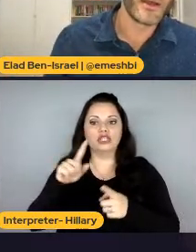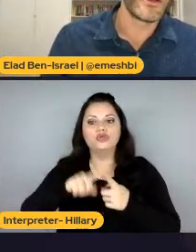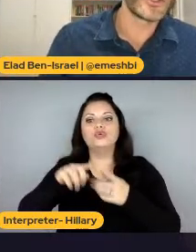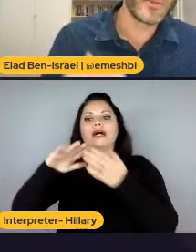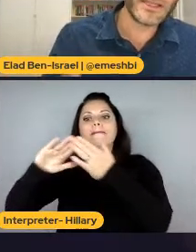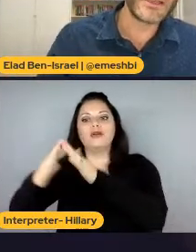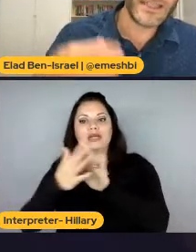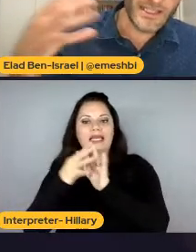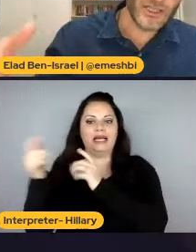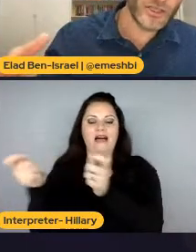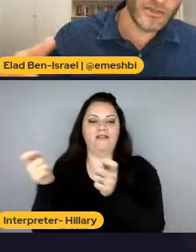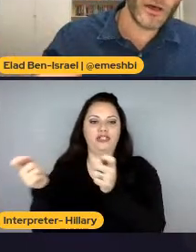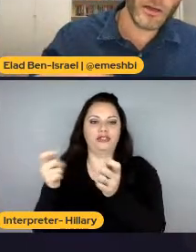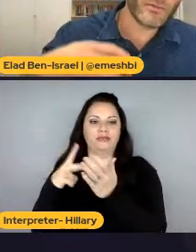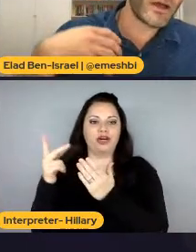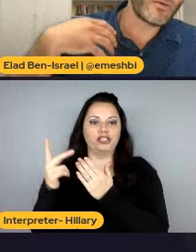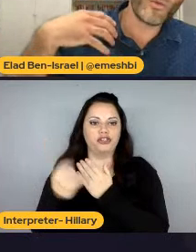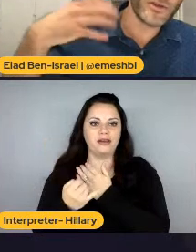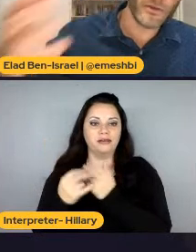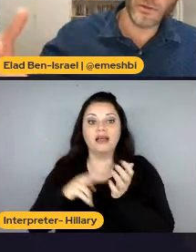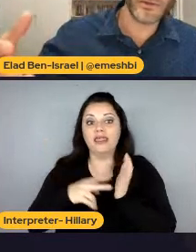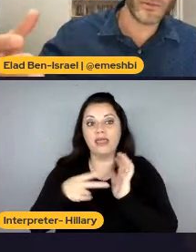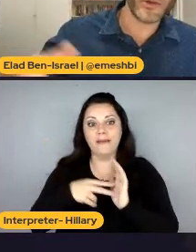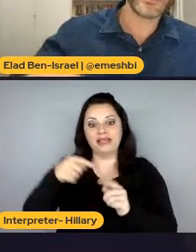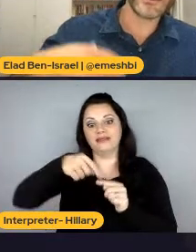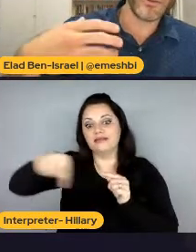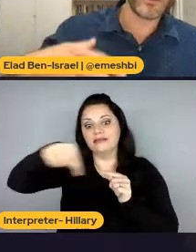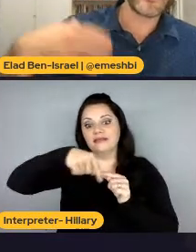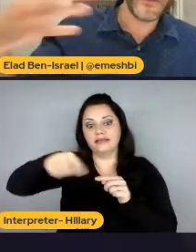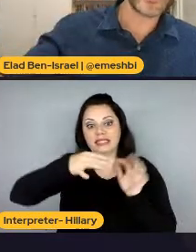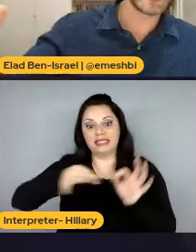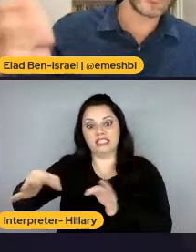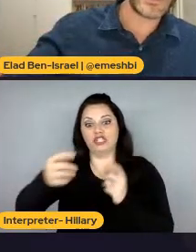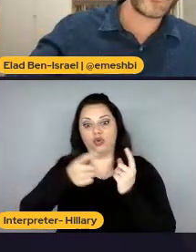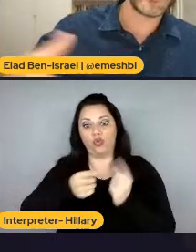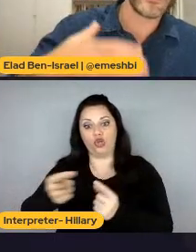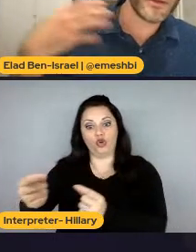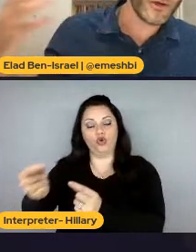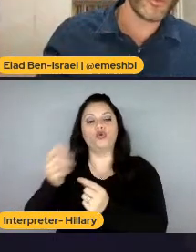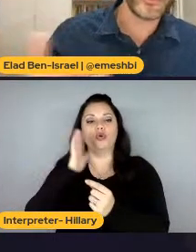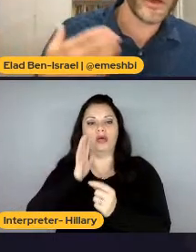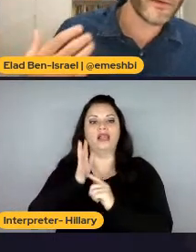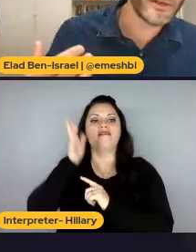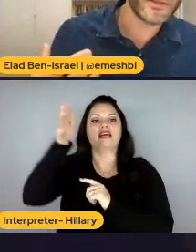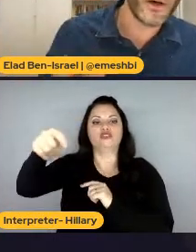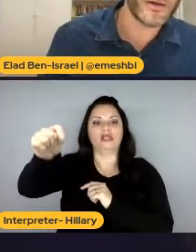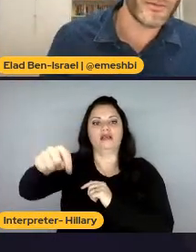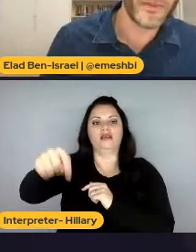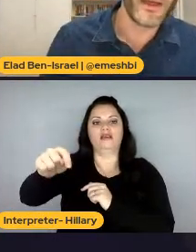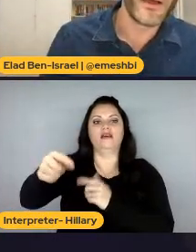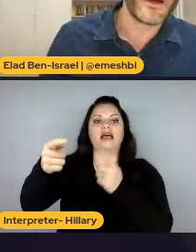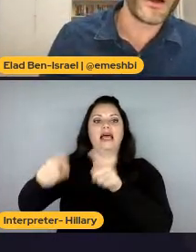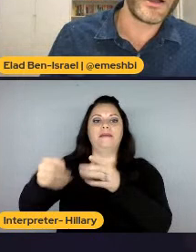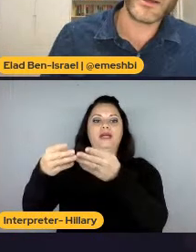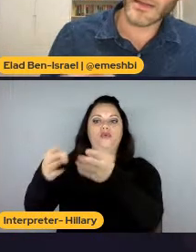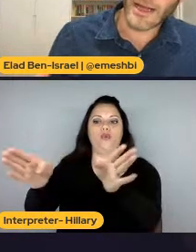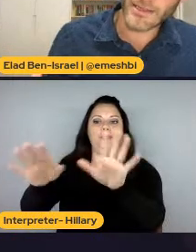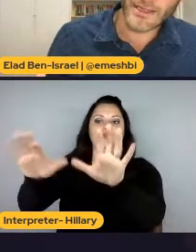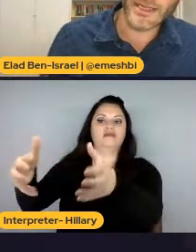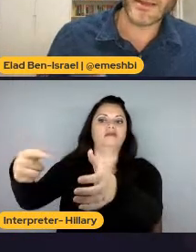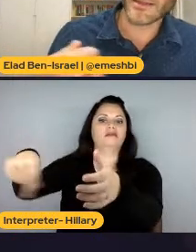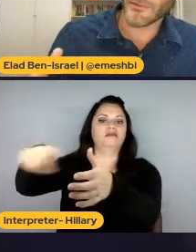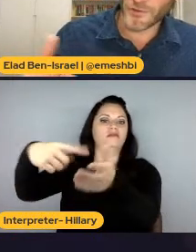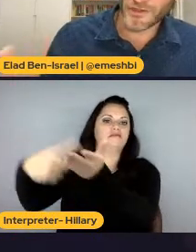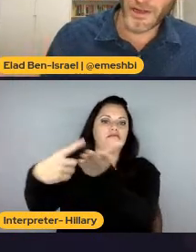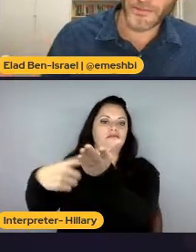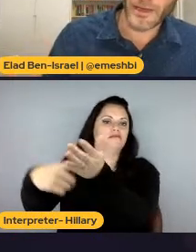project, which means that decisions on what to do with the project will eventually happen in an open governance model. And as